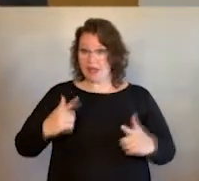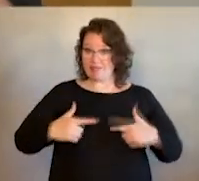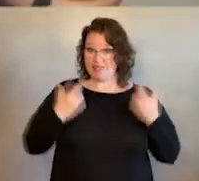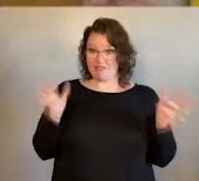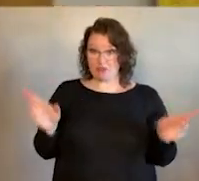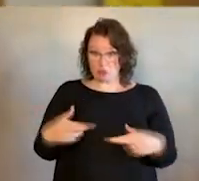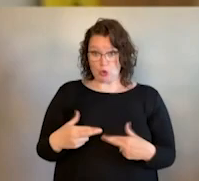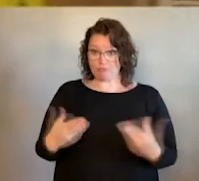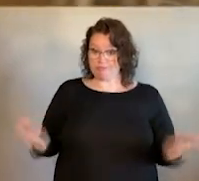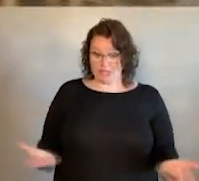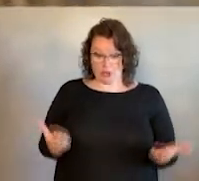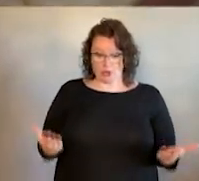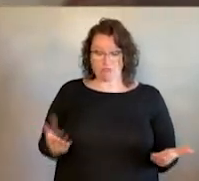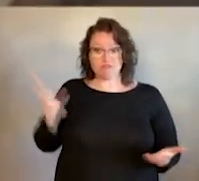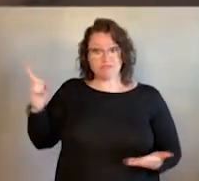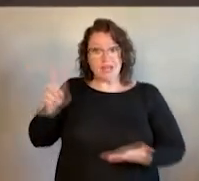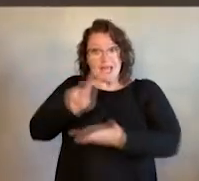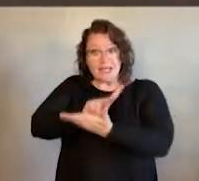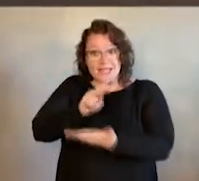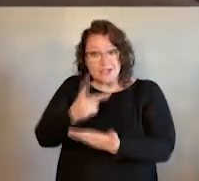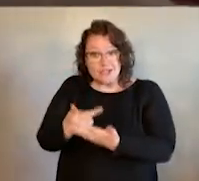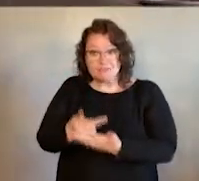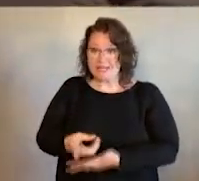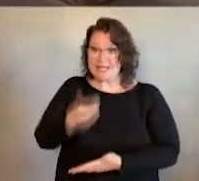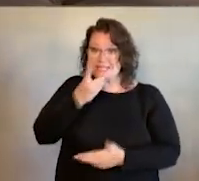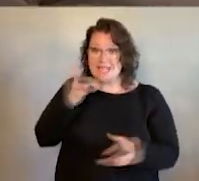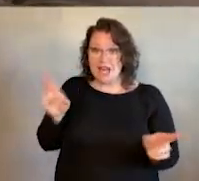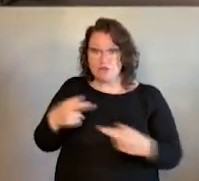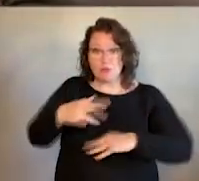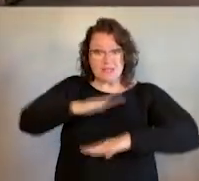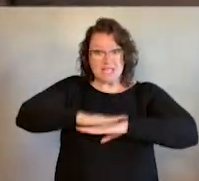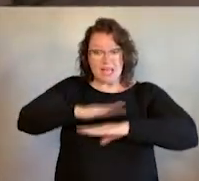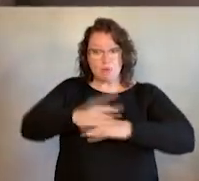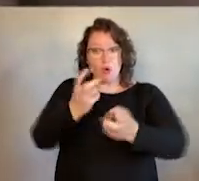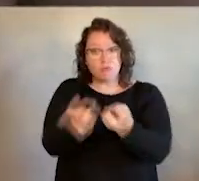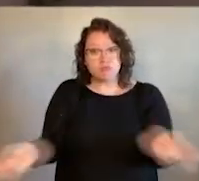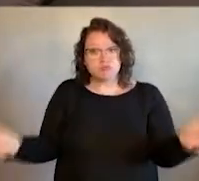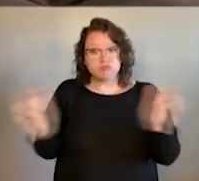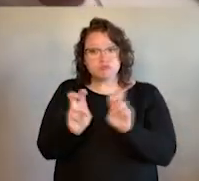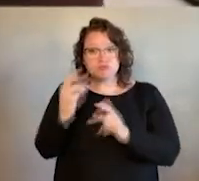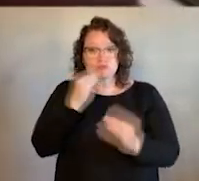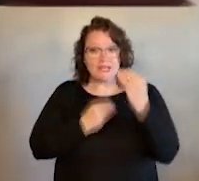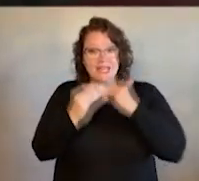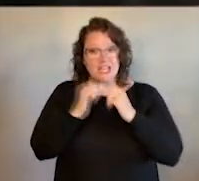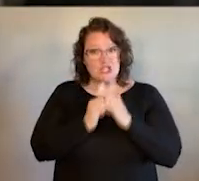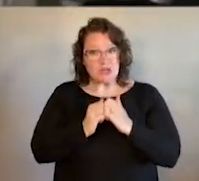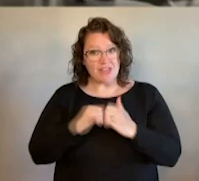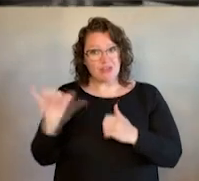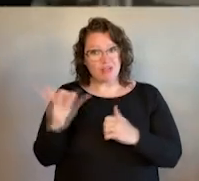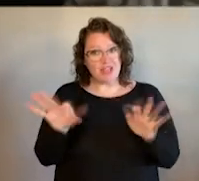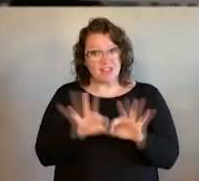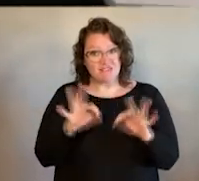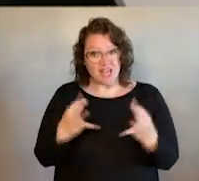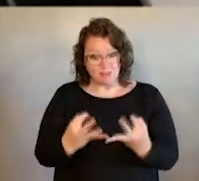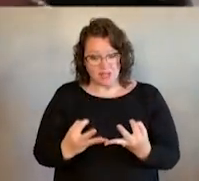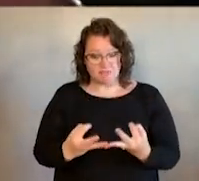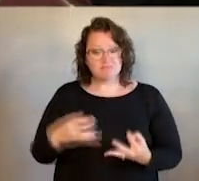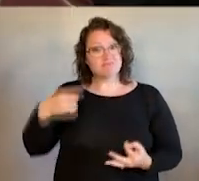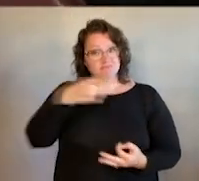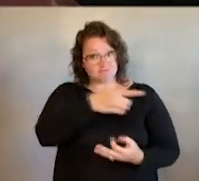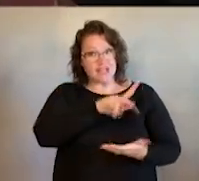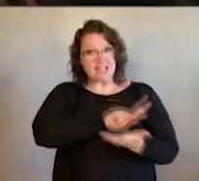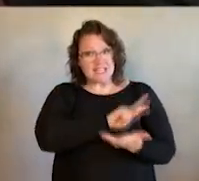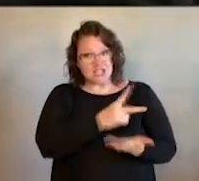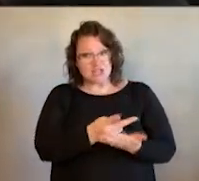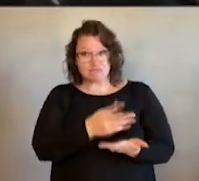which we're in now. We have a kitchen with a dining room table where we all eat together like a family. Like I said, we have a kitchen where we cook our